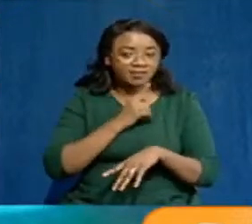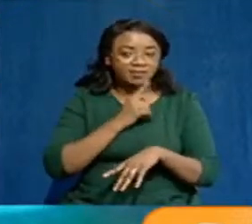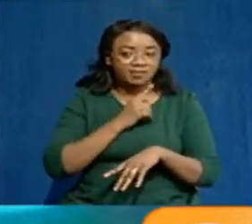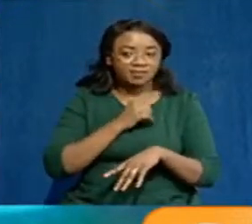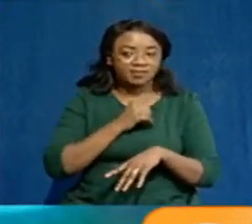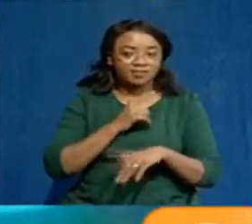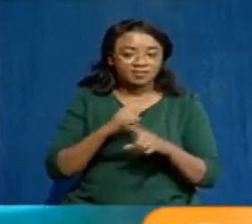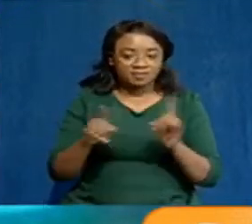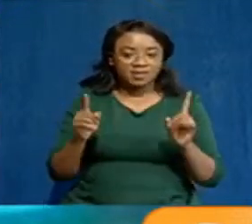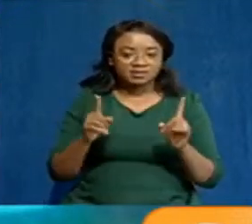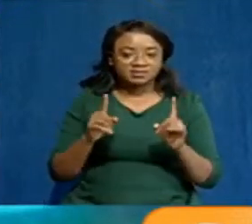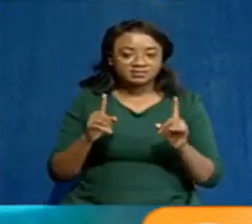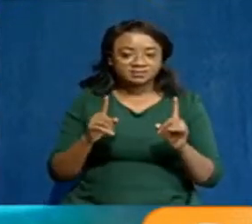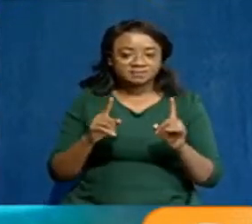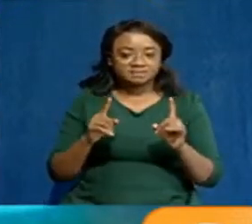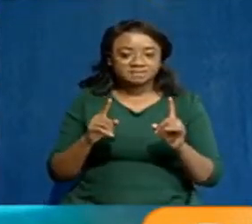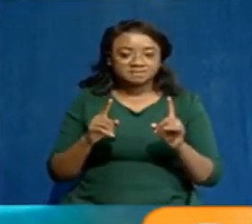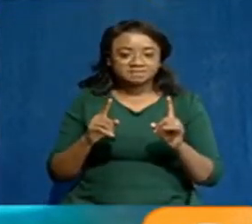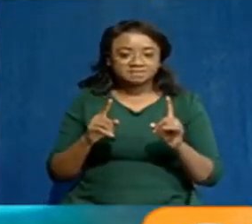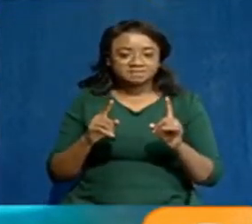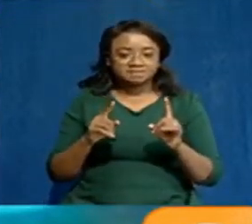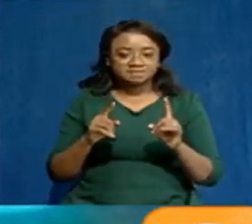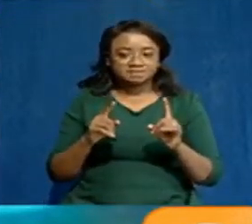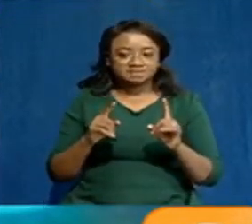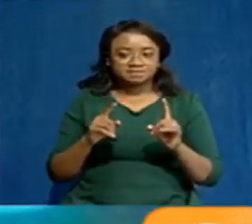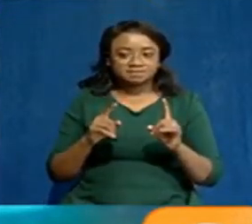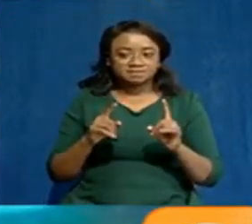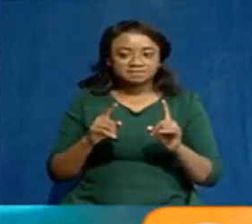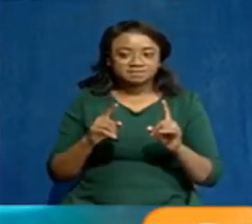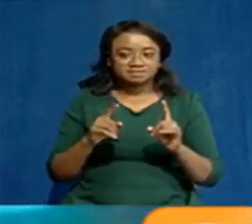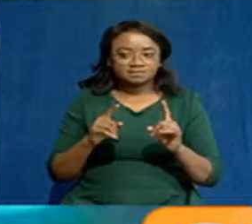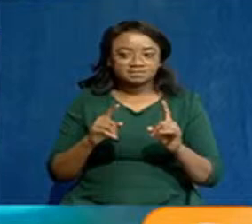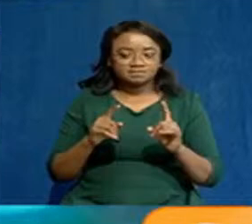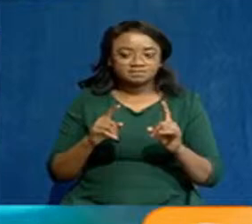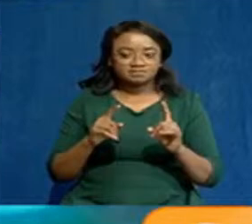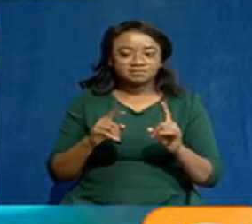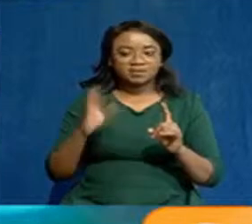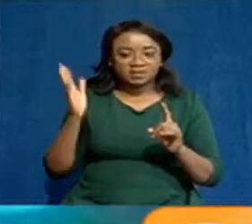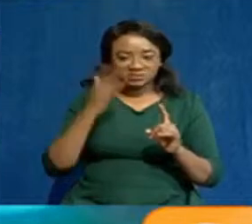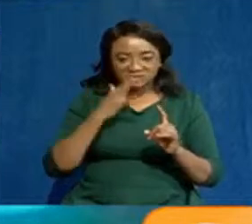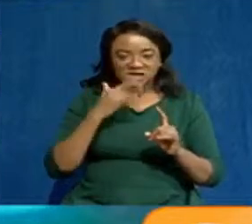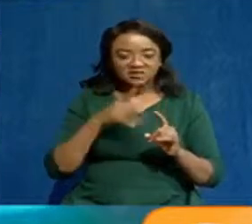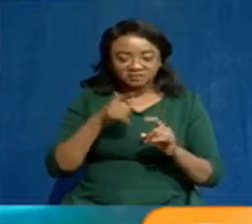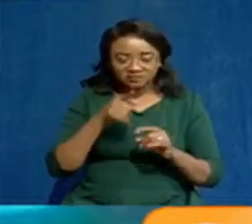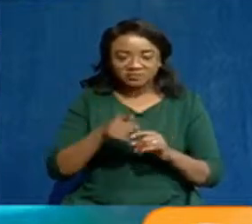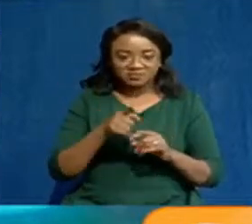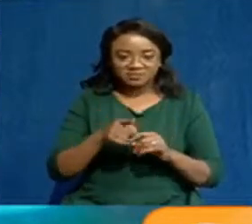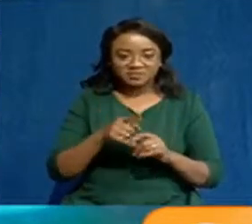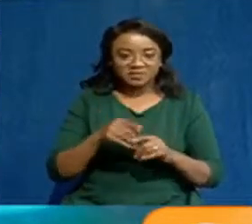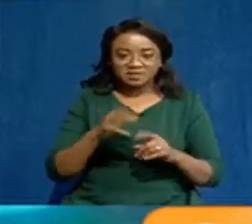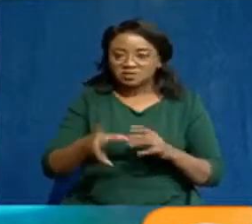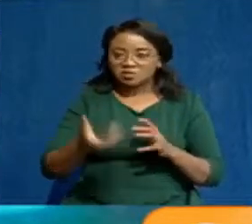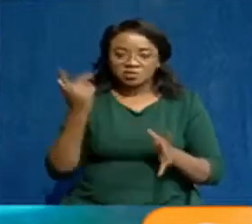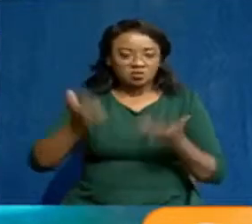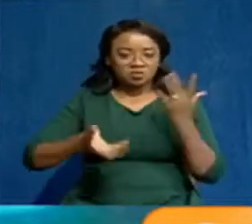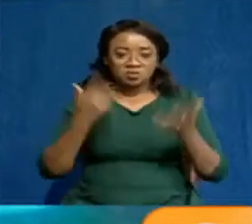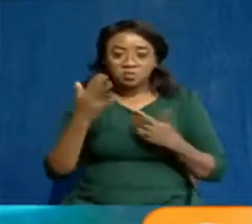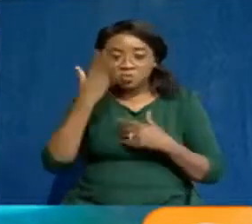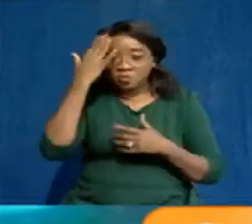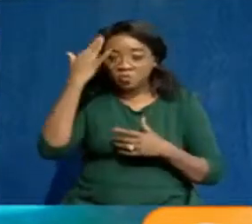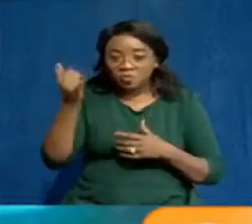will be a major component in helping us to clean the river. Actually, solid waste should not be there in our environment, because the